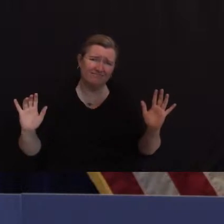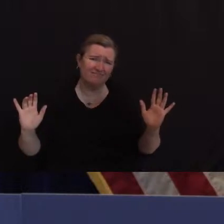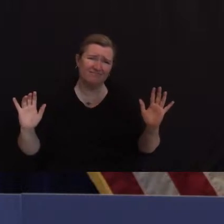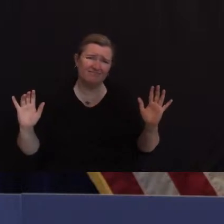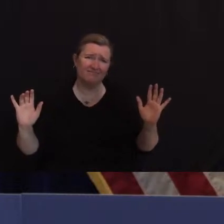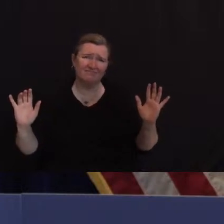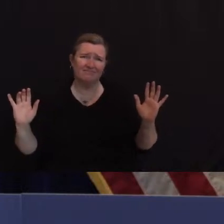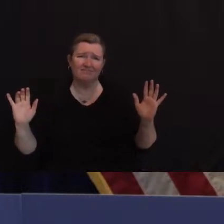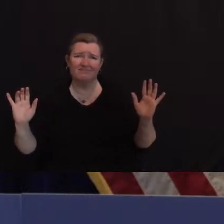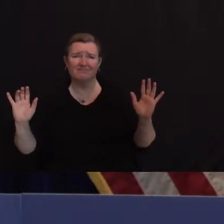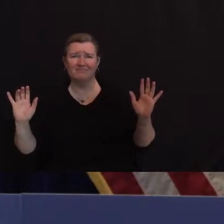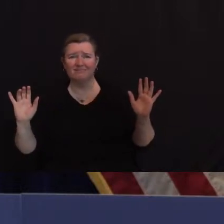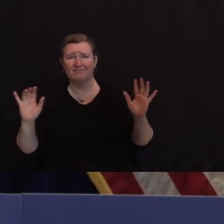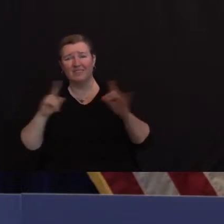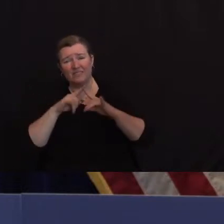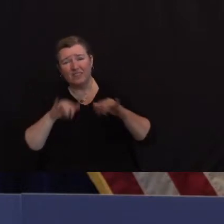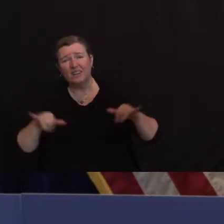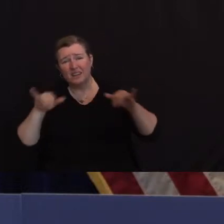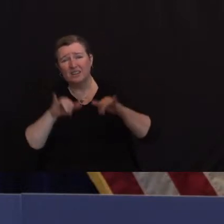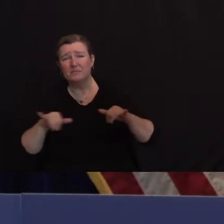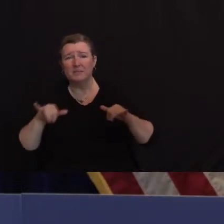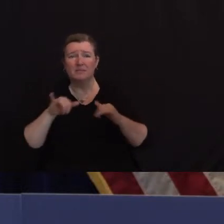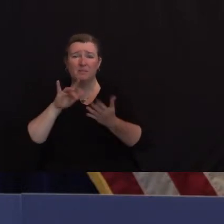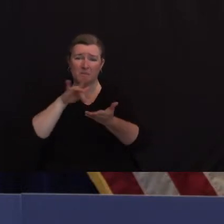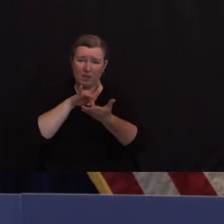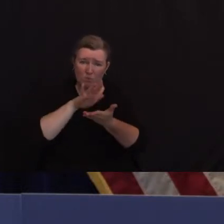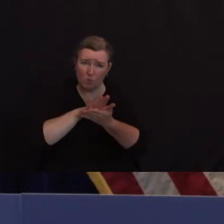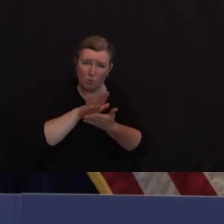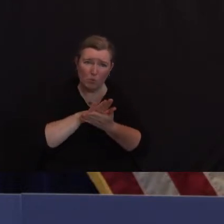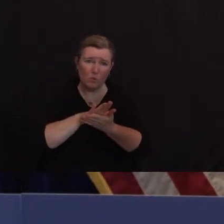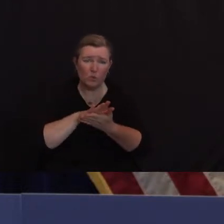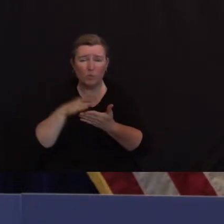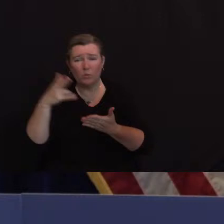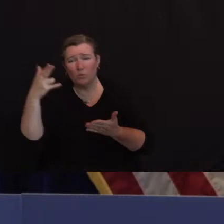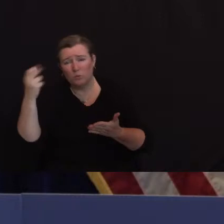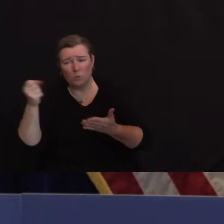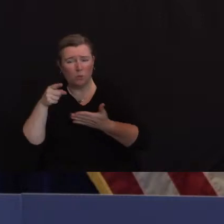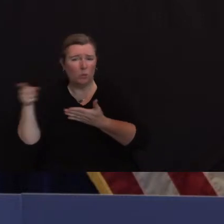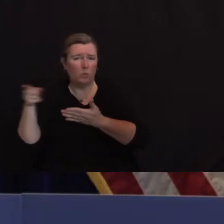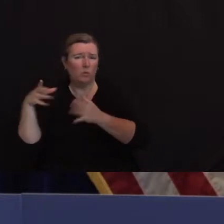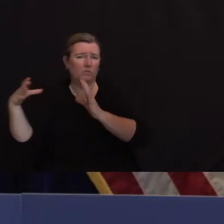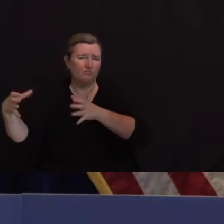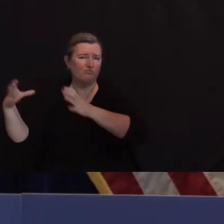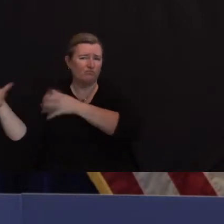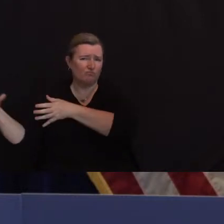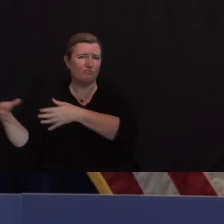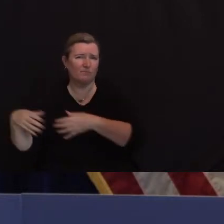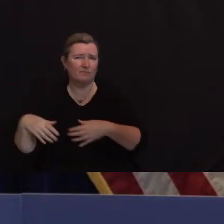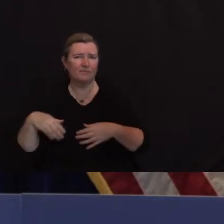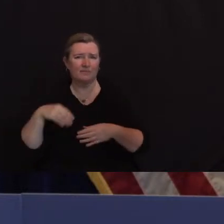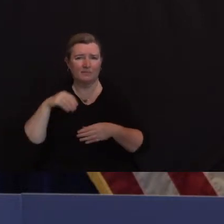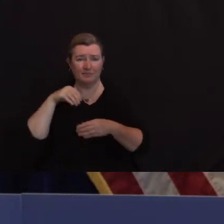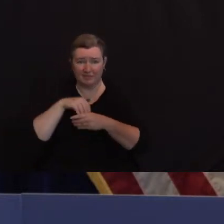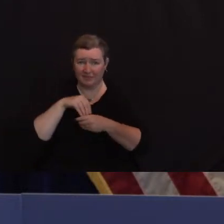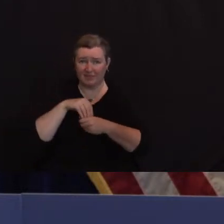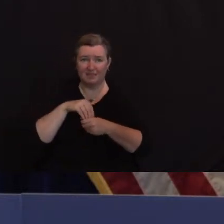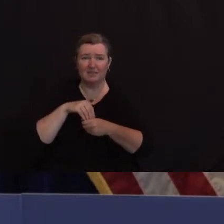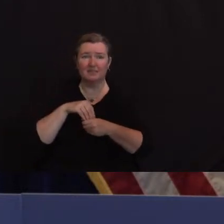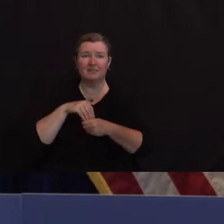students. And as many of you know, tobacco products contain nicotine, which is a highly, highly